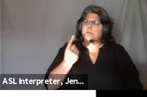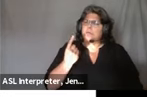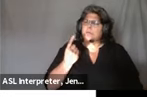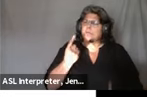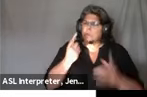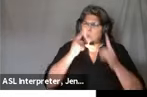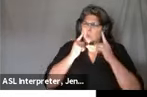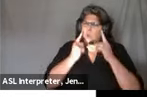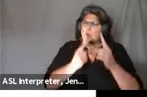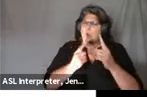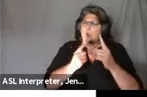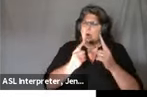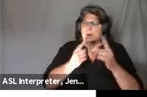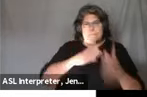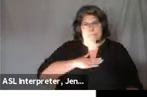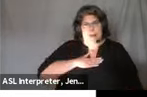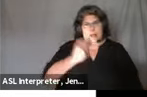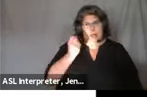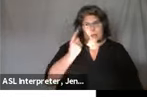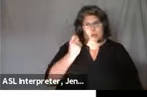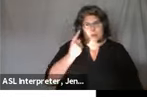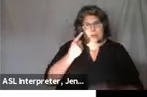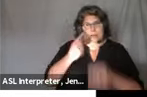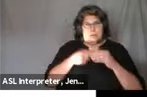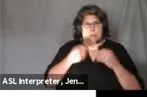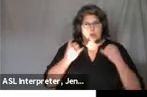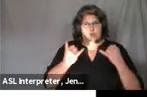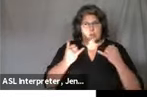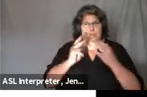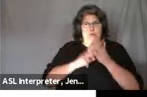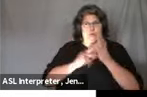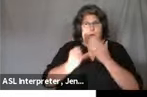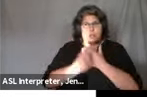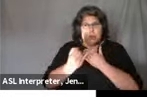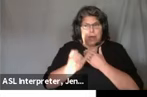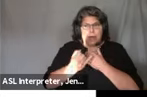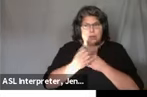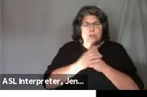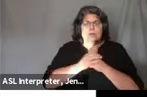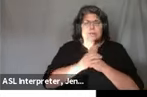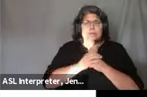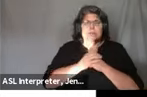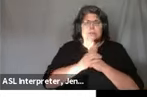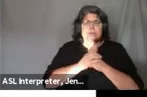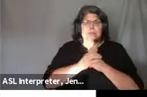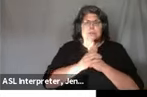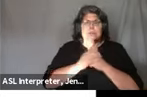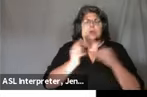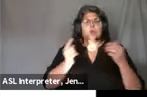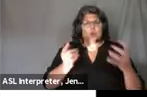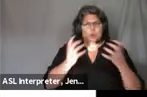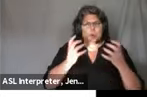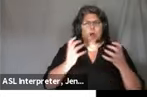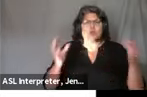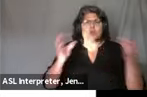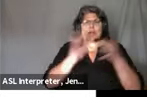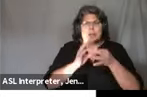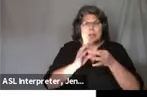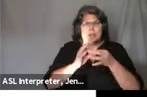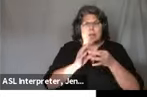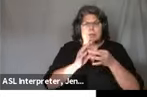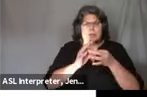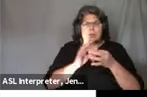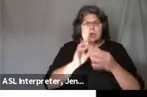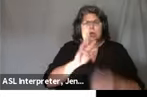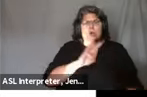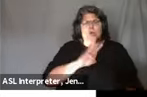objectives, at least my understanding of today's project, is that you wish to connect the west side